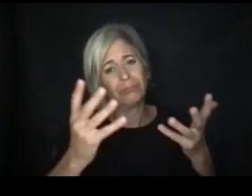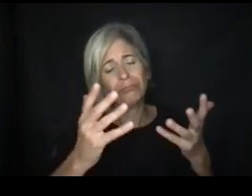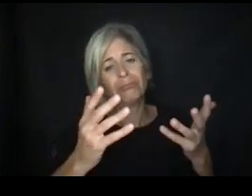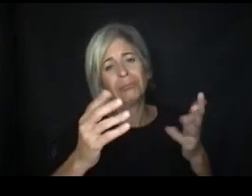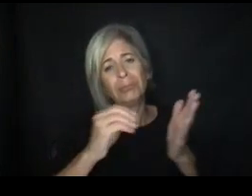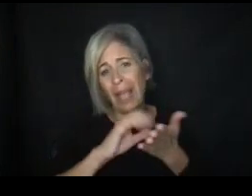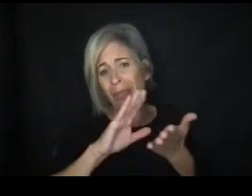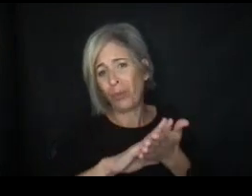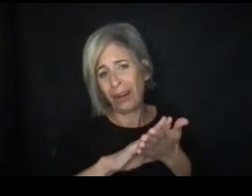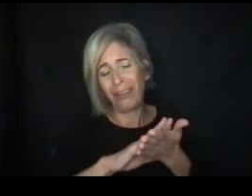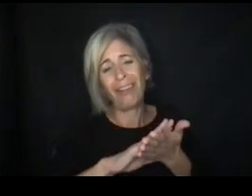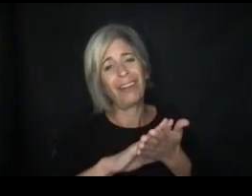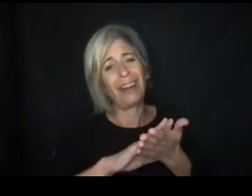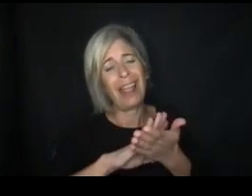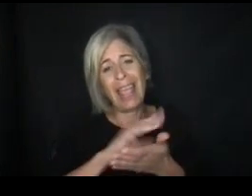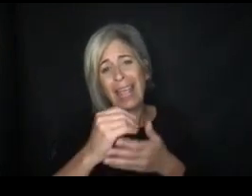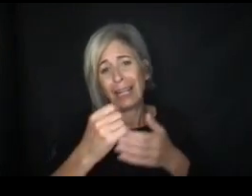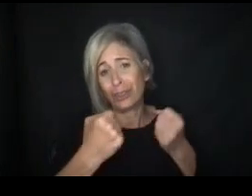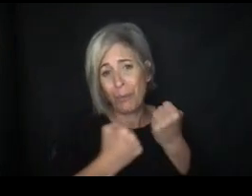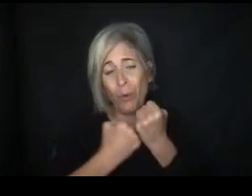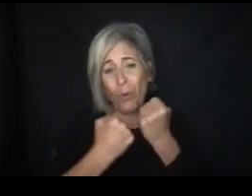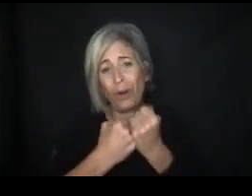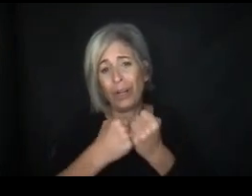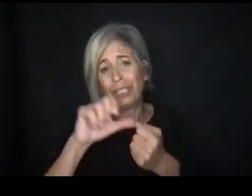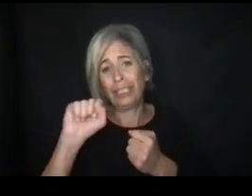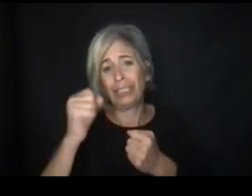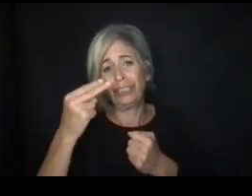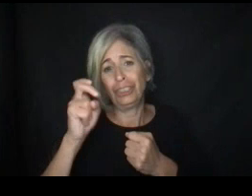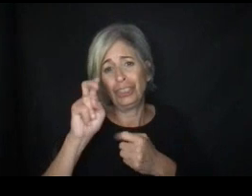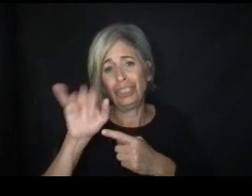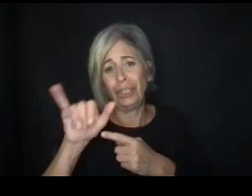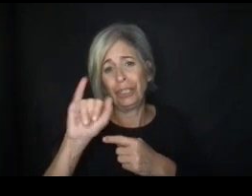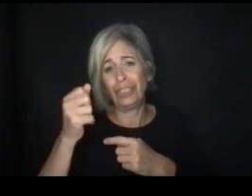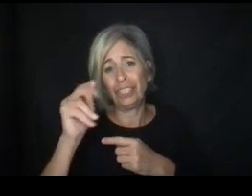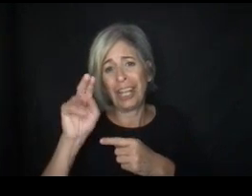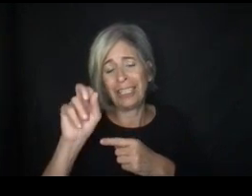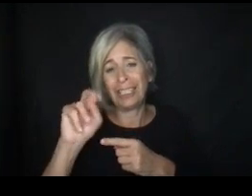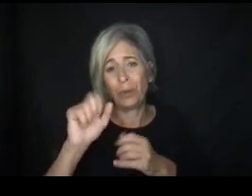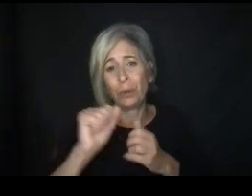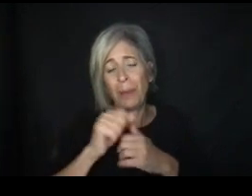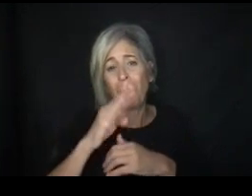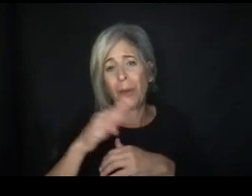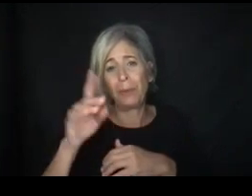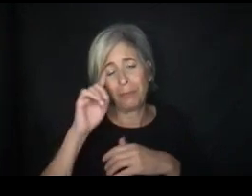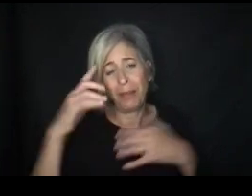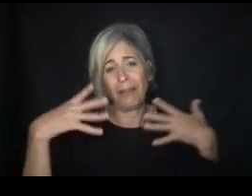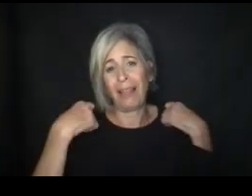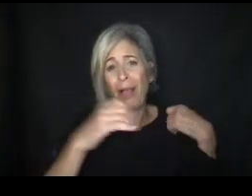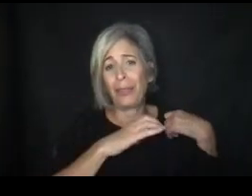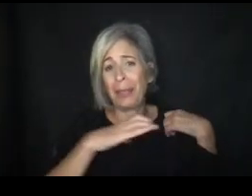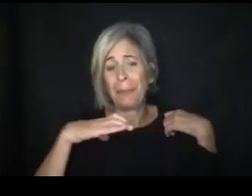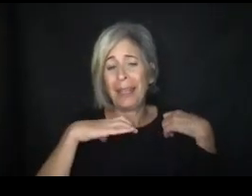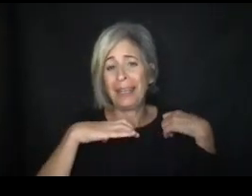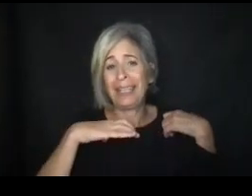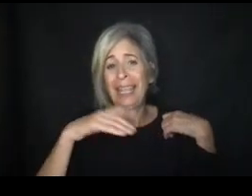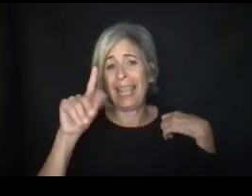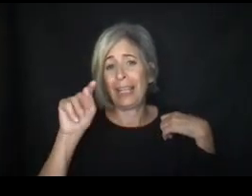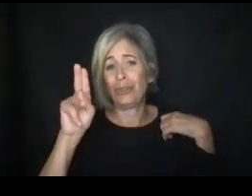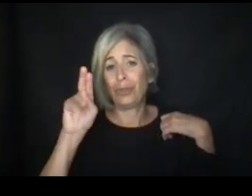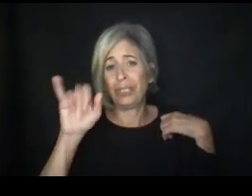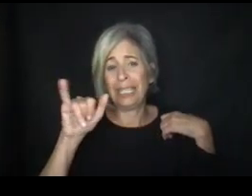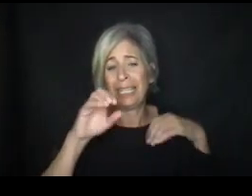record and support Sherry Johnson with the Boynton Beach Mental Health Committee and Trinity Counseling